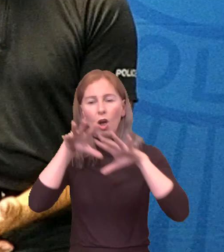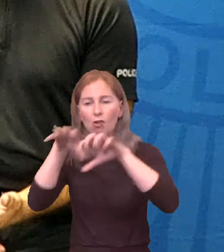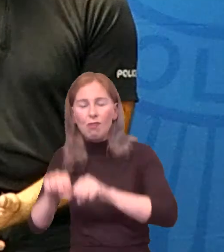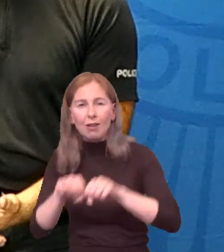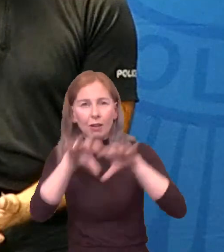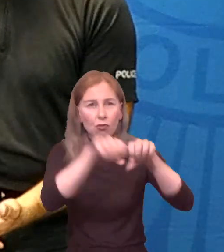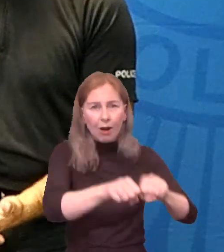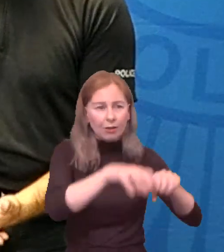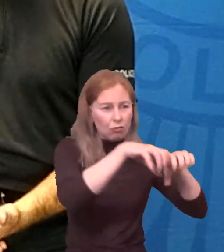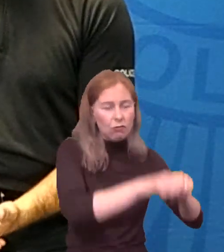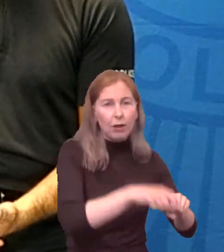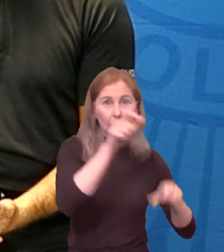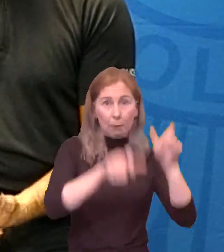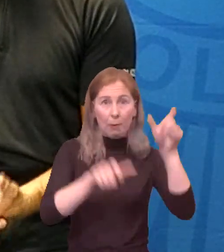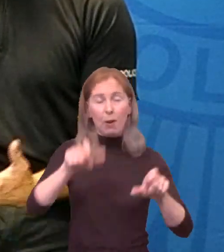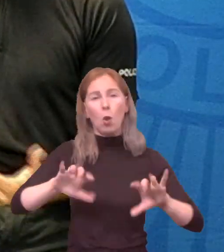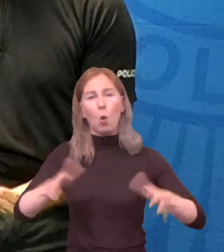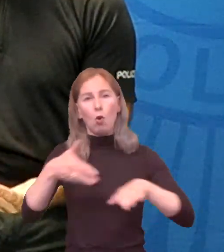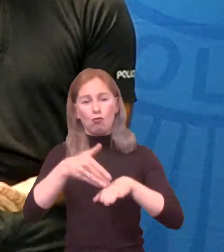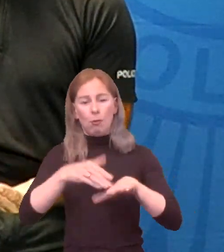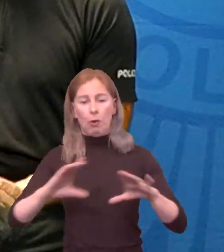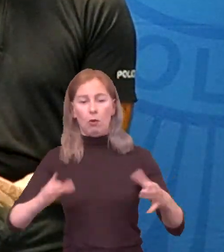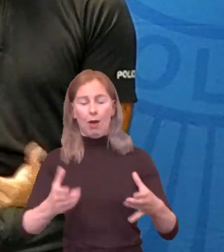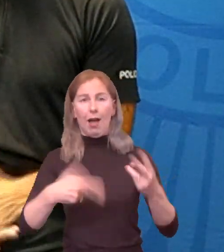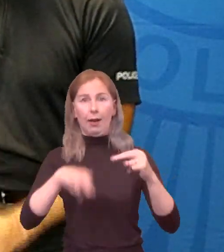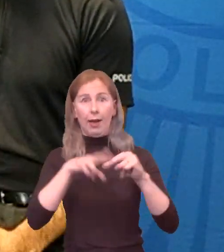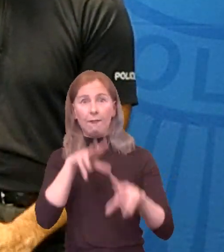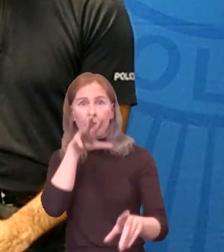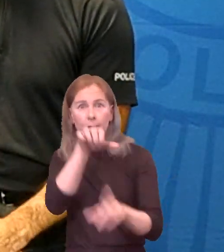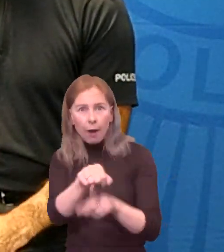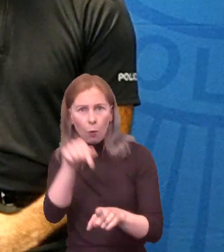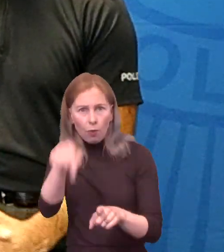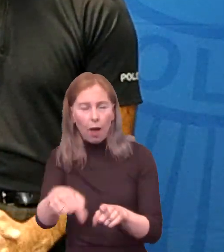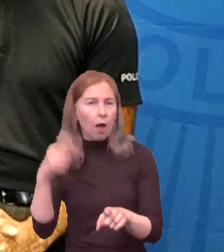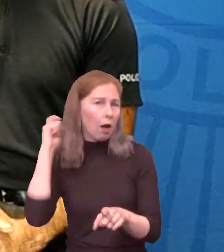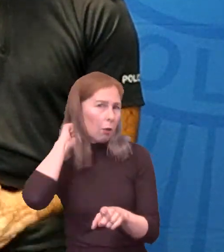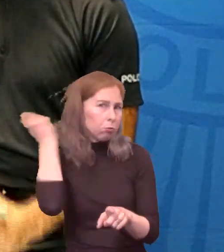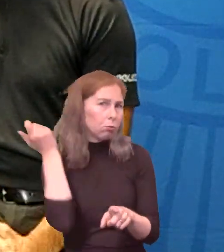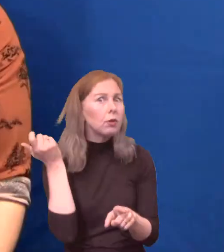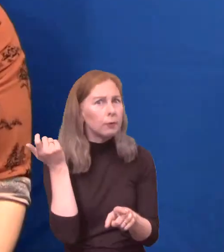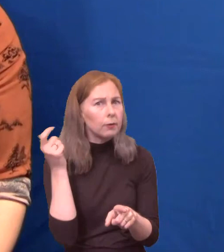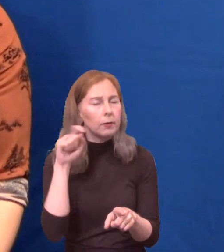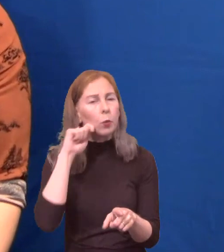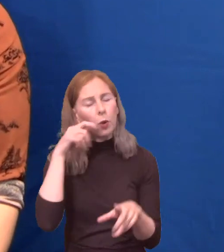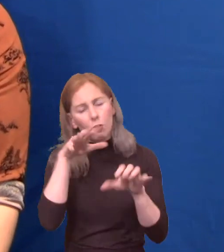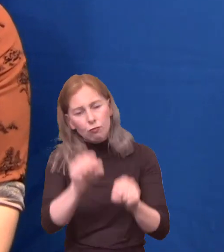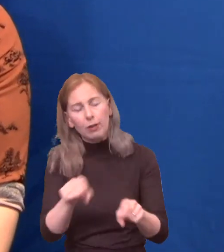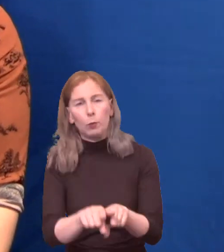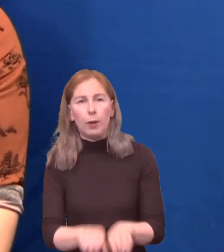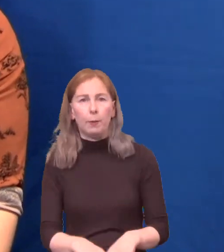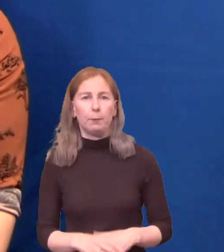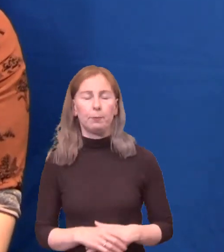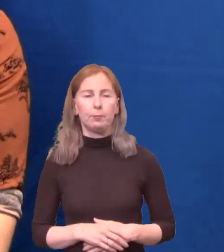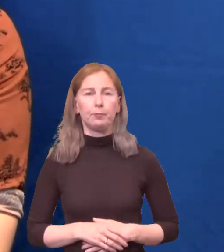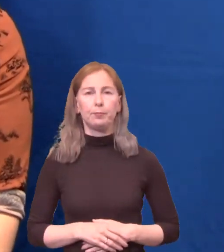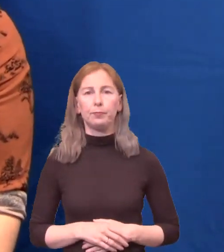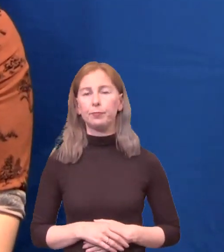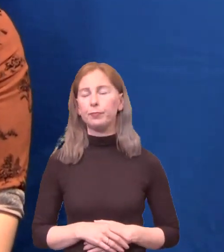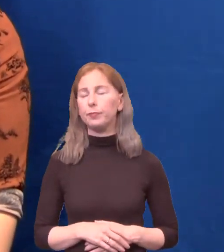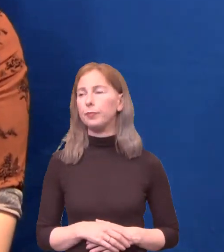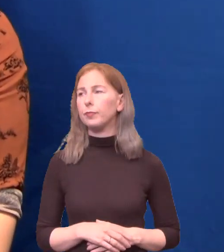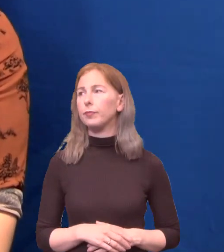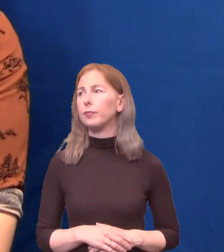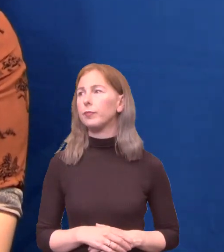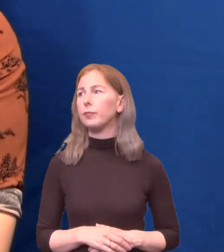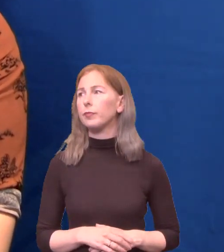offenders or criminal gangs that are doing that barbaric treatment. Absolutely. So I wondered if we